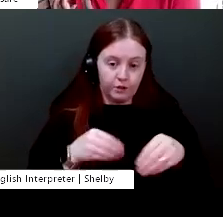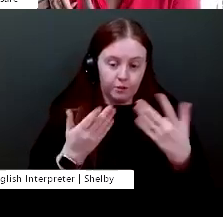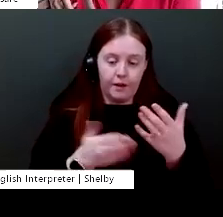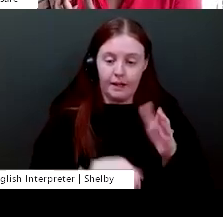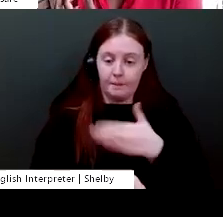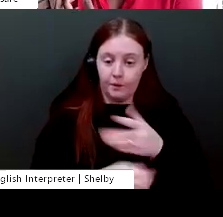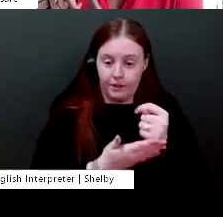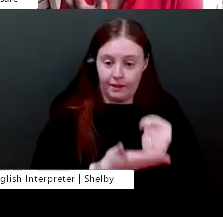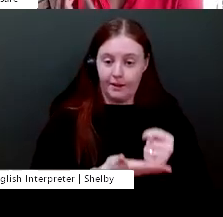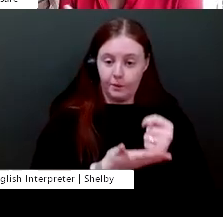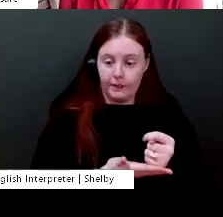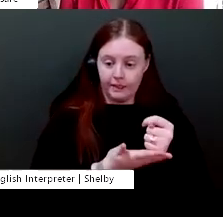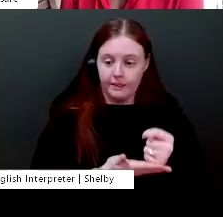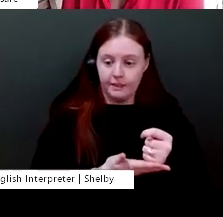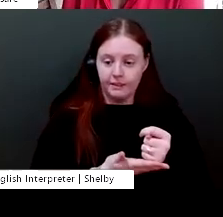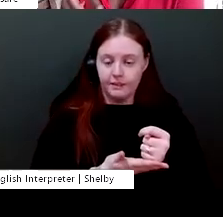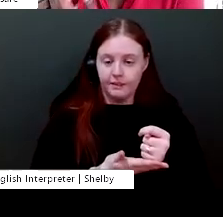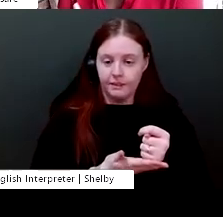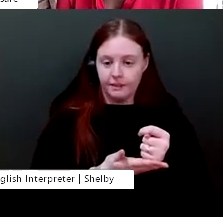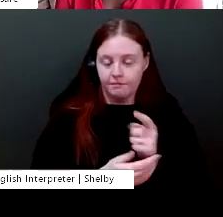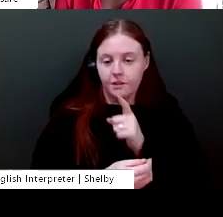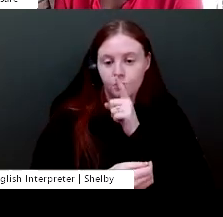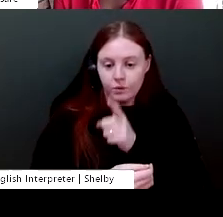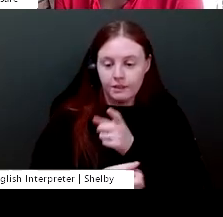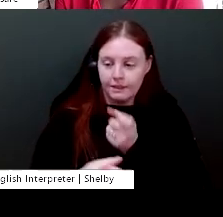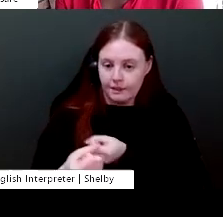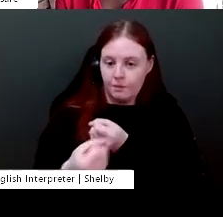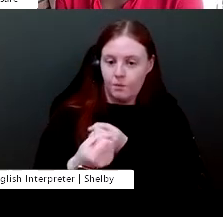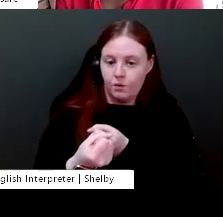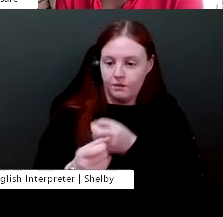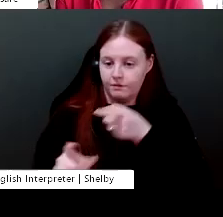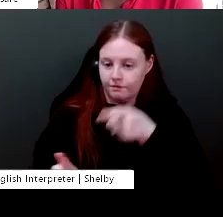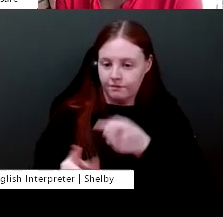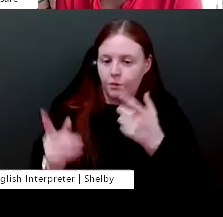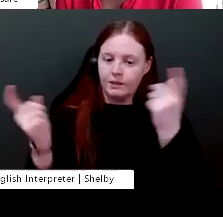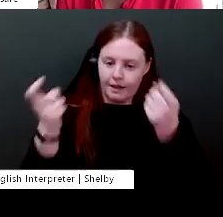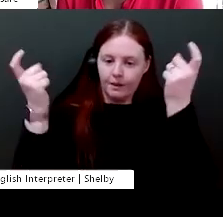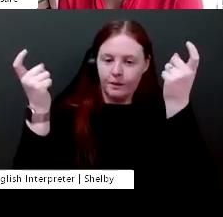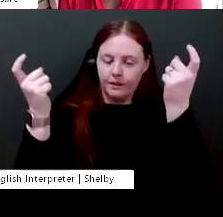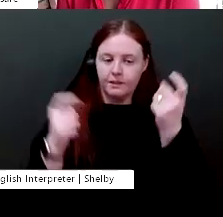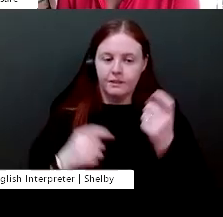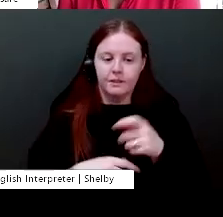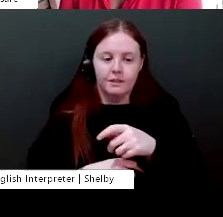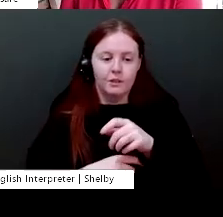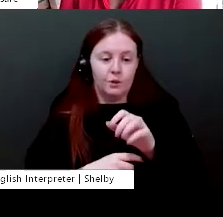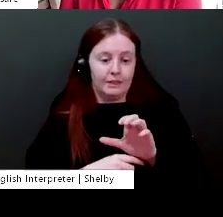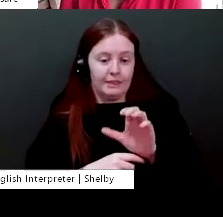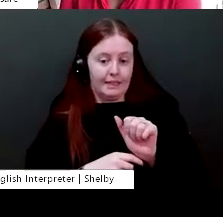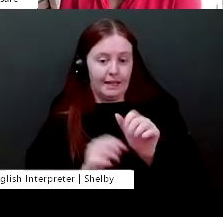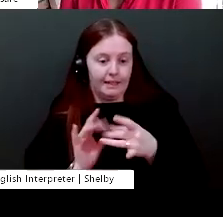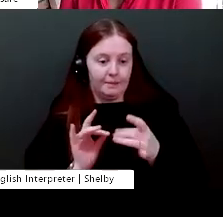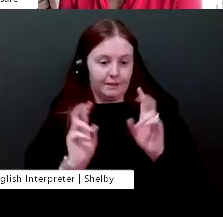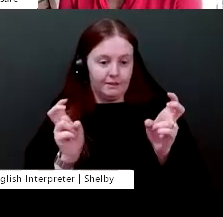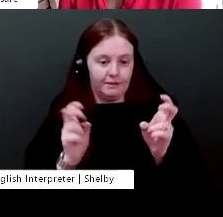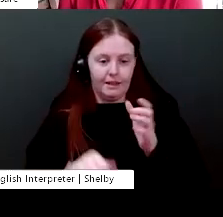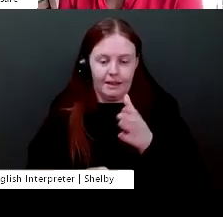and really supported in celebrating. And so CA shared the music really got people to work creatively and